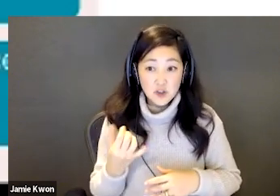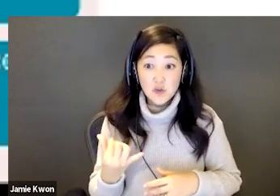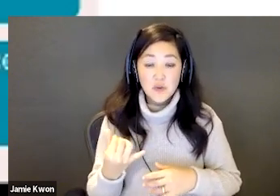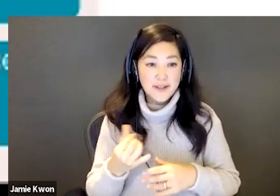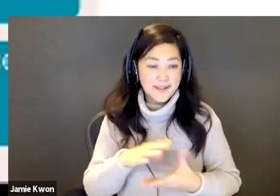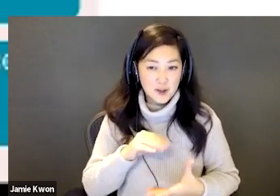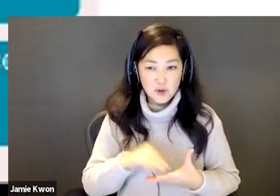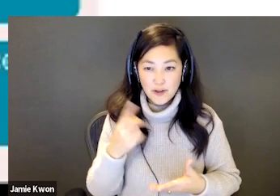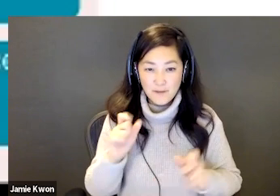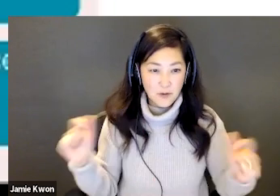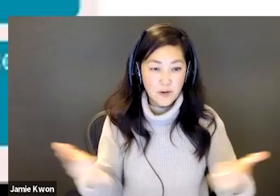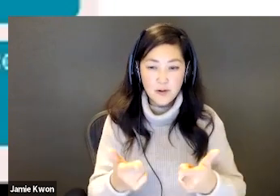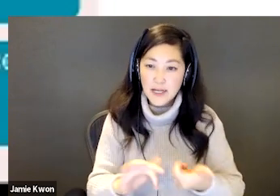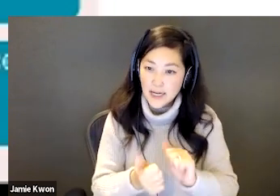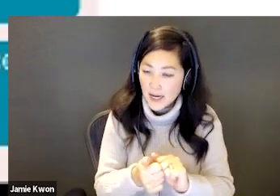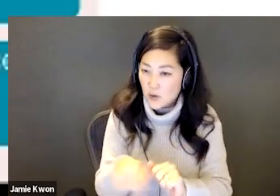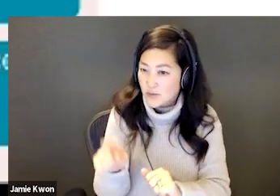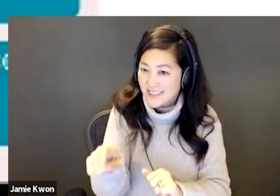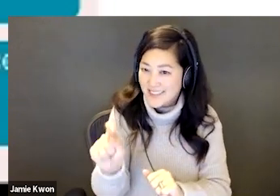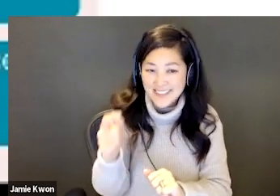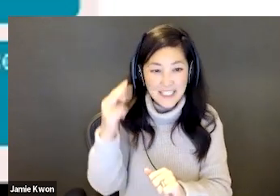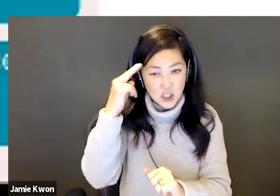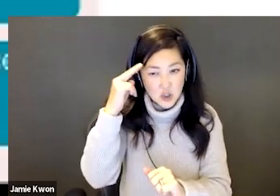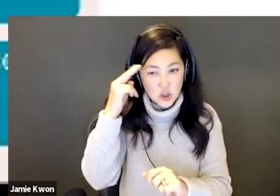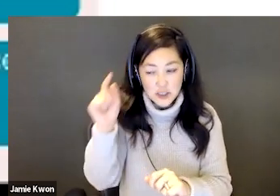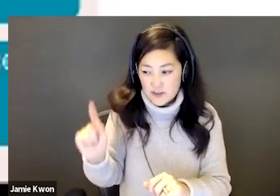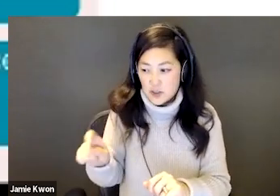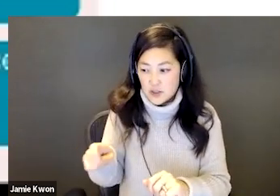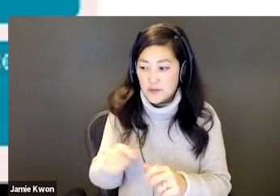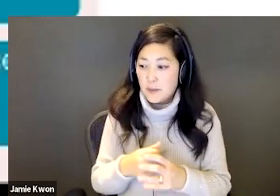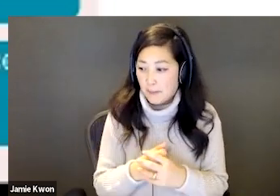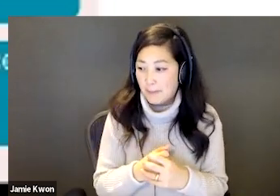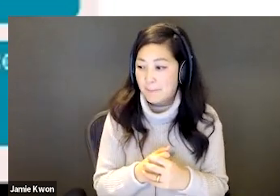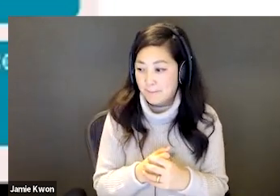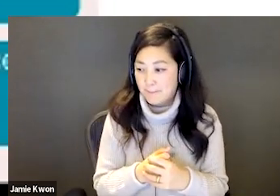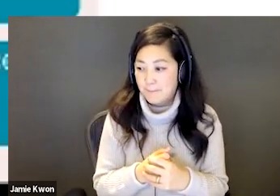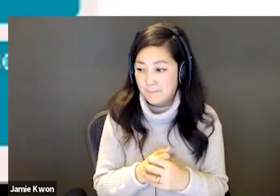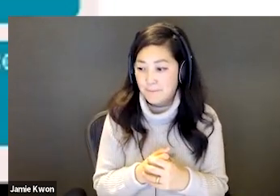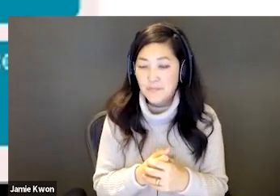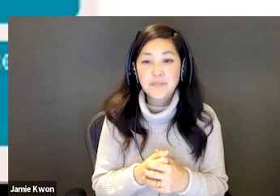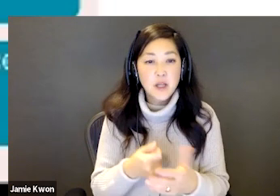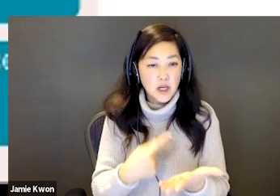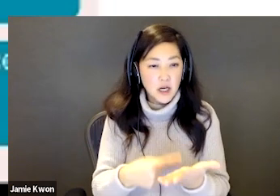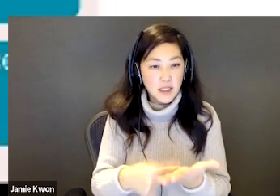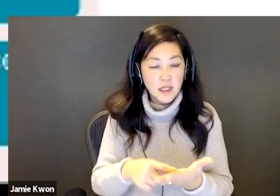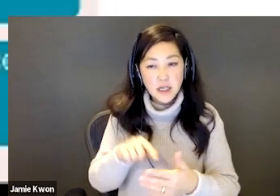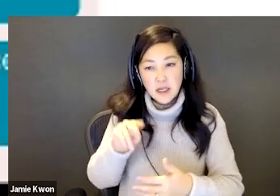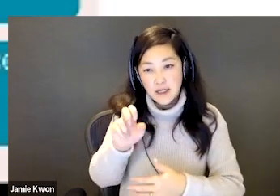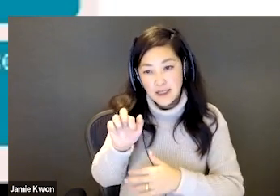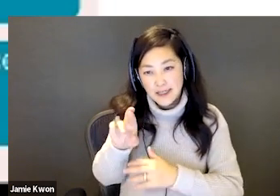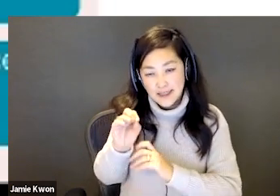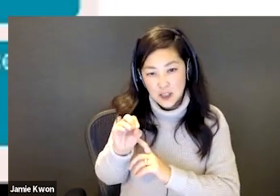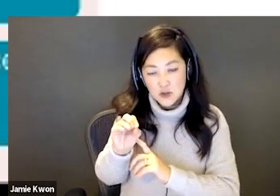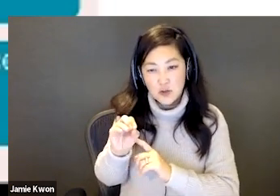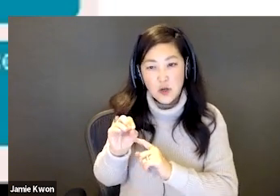we need neurodivergence. So when I talk about neurodivergence, I talk about neurological or brain wiring